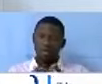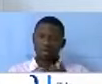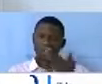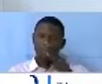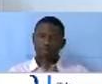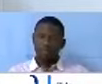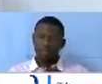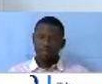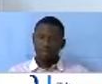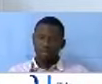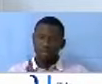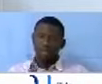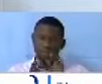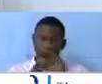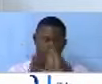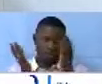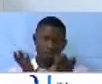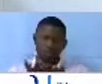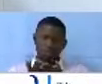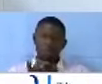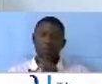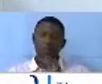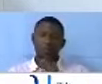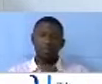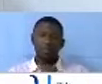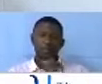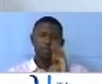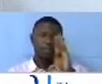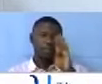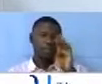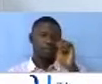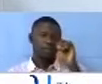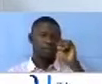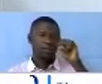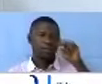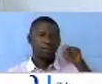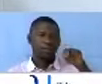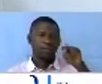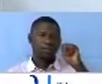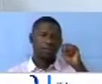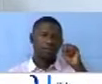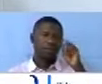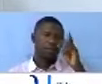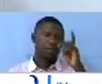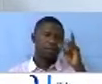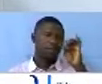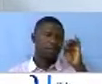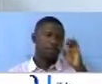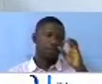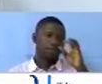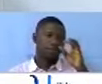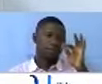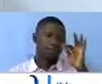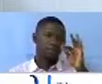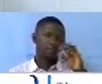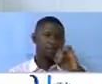the then Director General, now lead, Mr. Benedict Jame. Li nak ay ndigal la yo xamné ni ma ko jëlé won ci ku ñu xamé